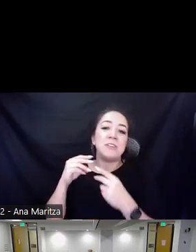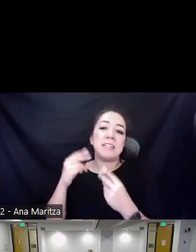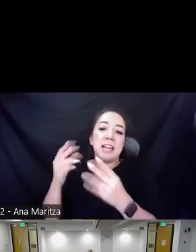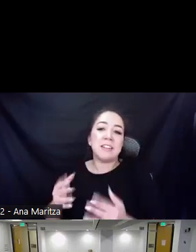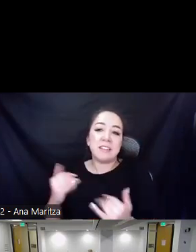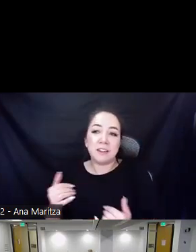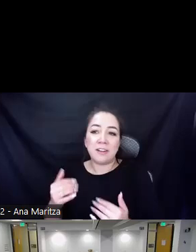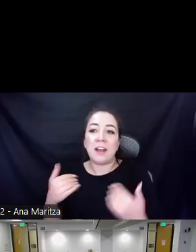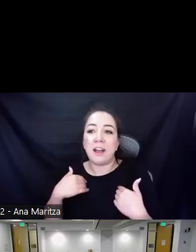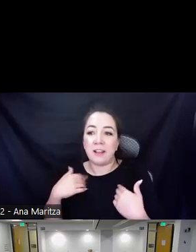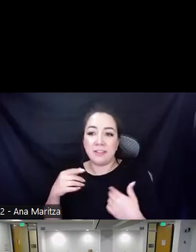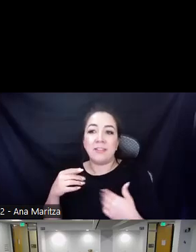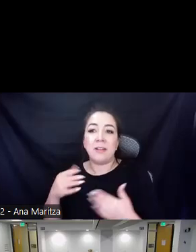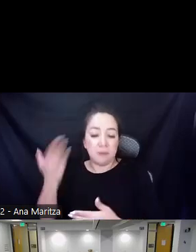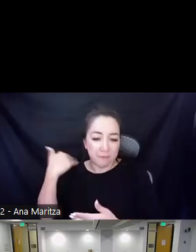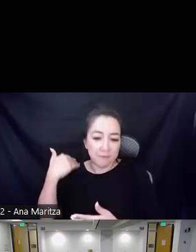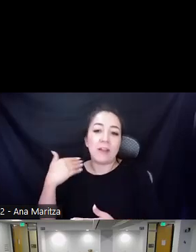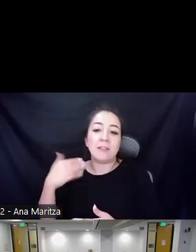past member of this committee.